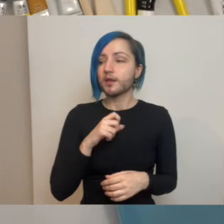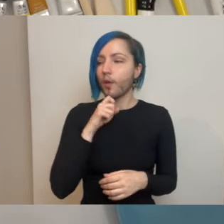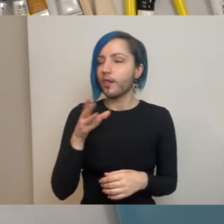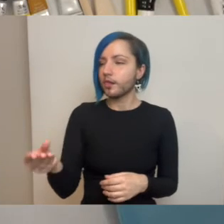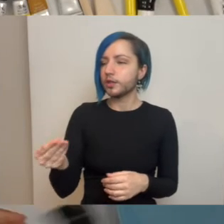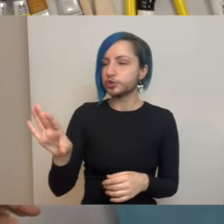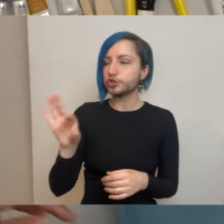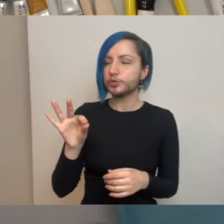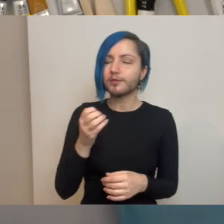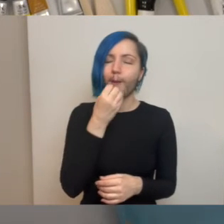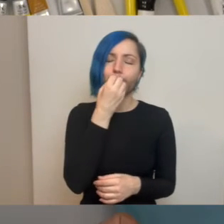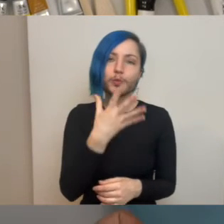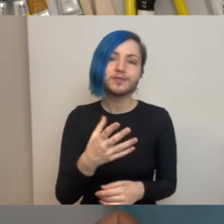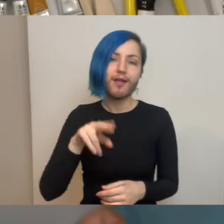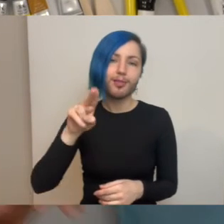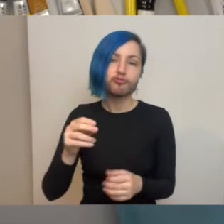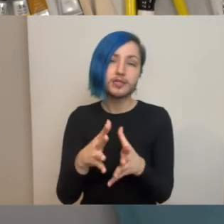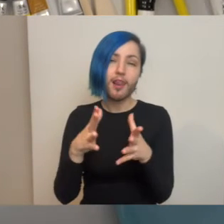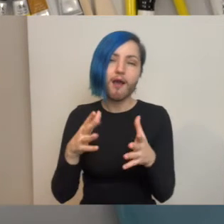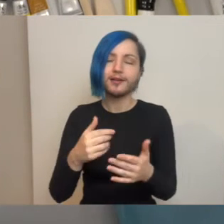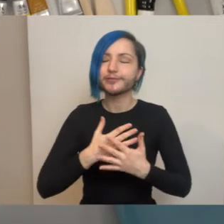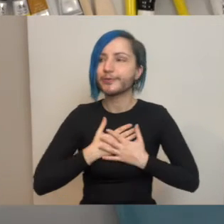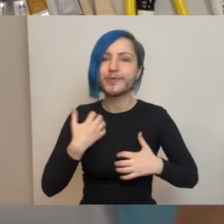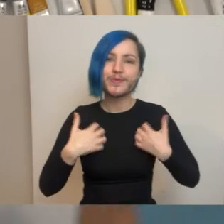brush. It's very exciting. And